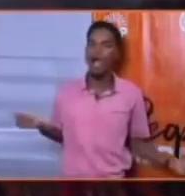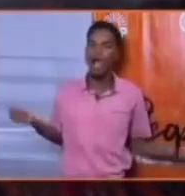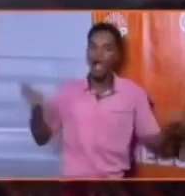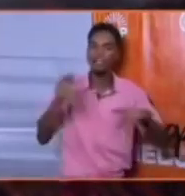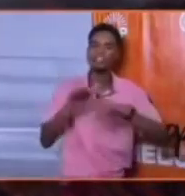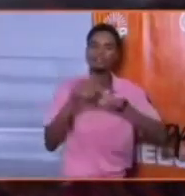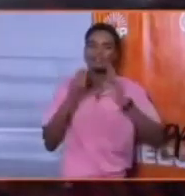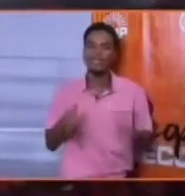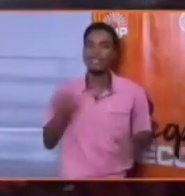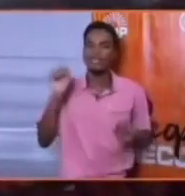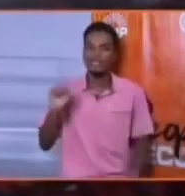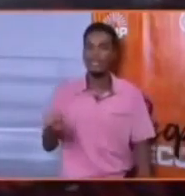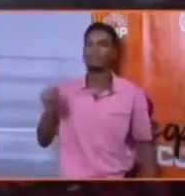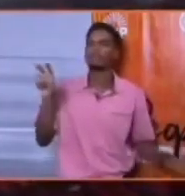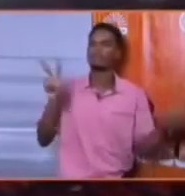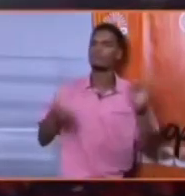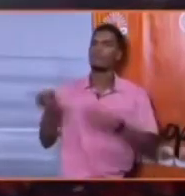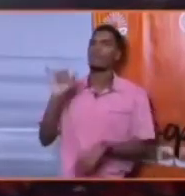read those reports.